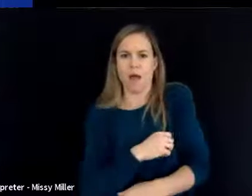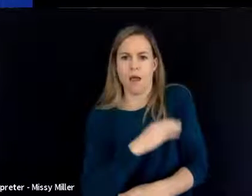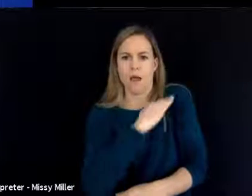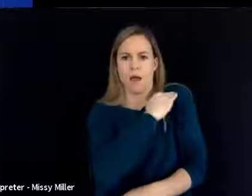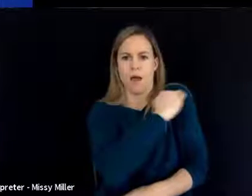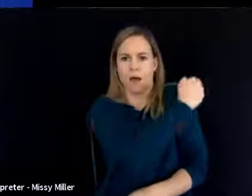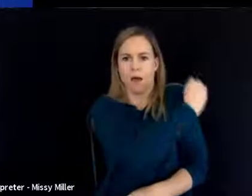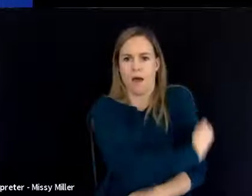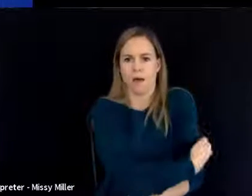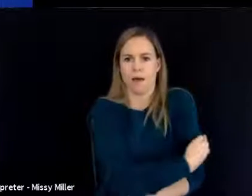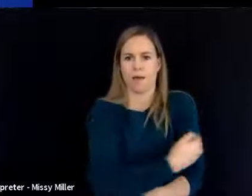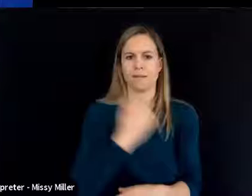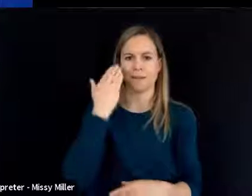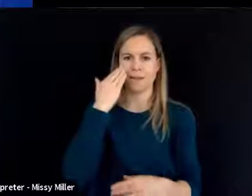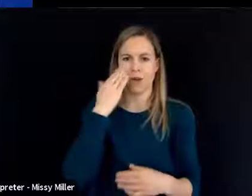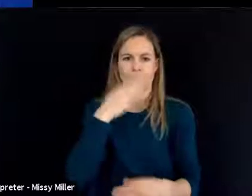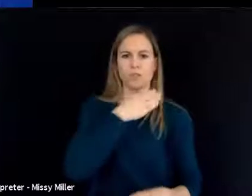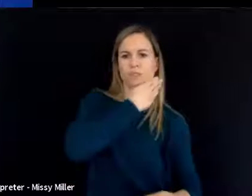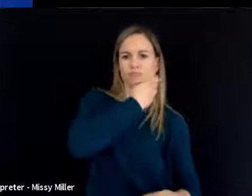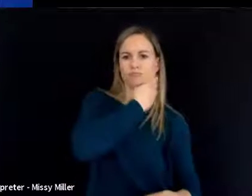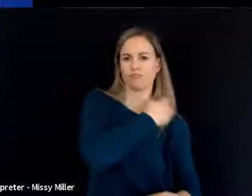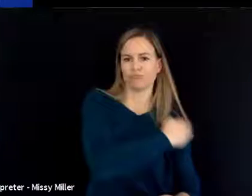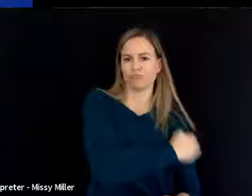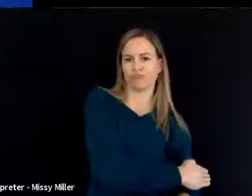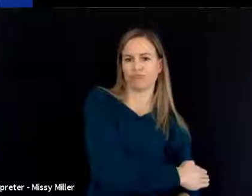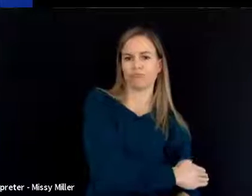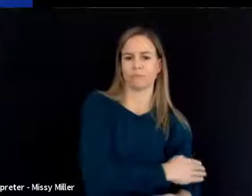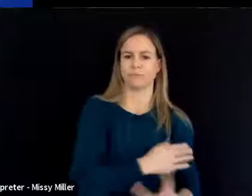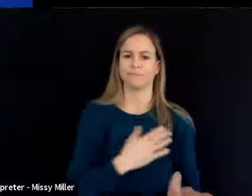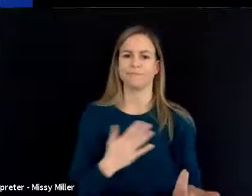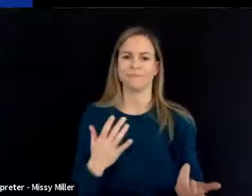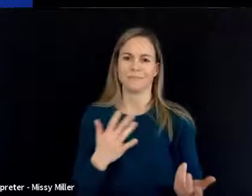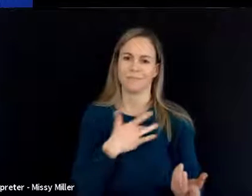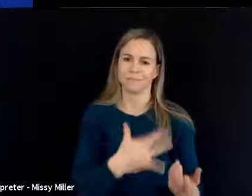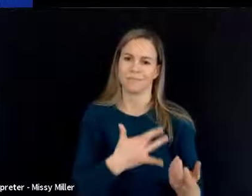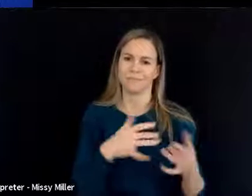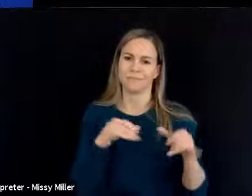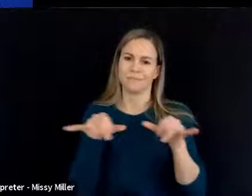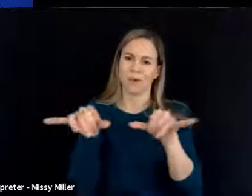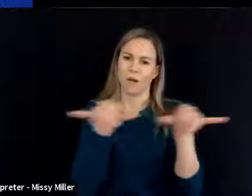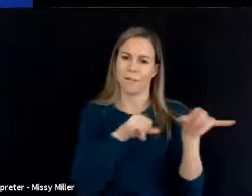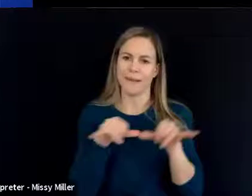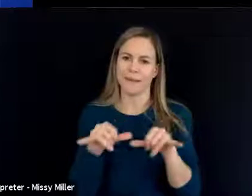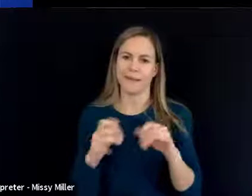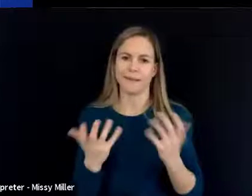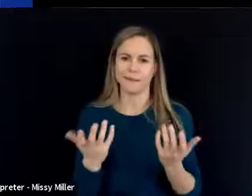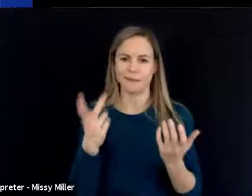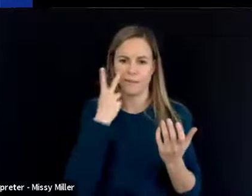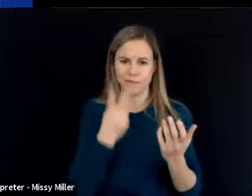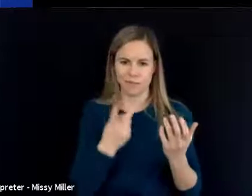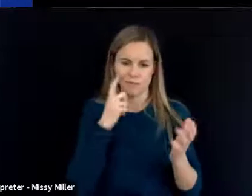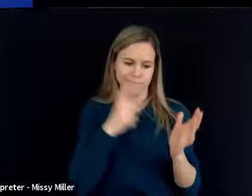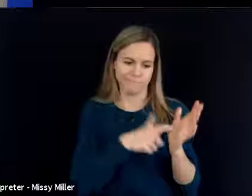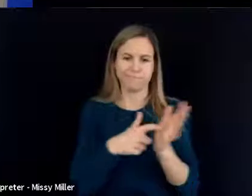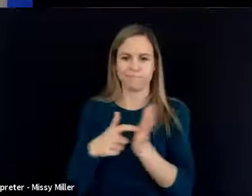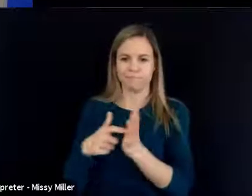shoulders from his neck to his shoulders. And that is not an uncommon thing to see in kids with